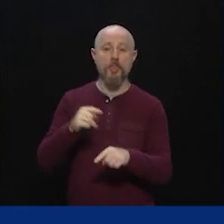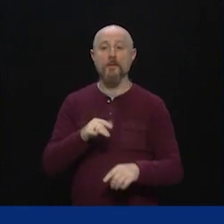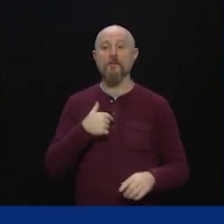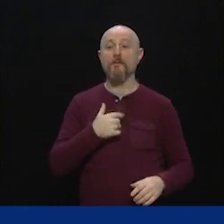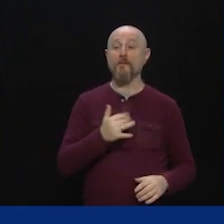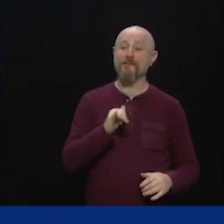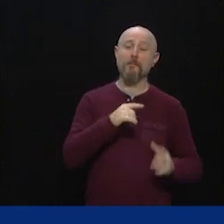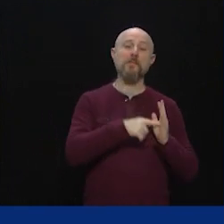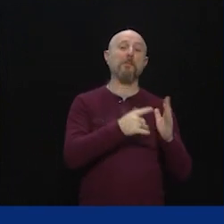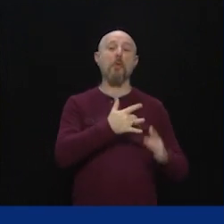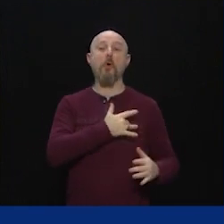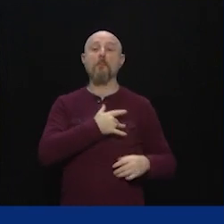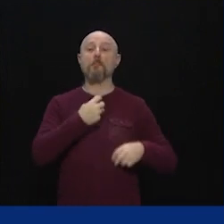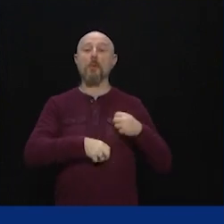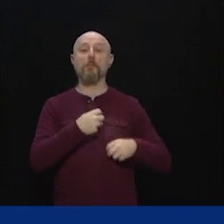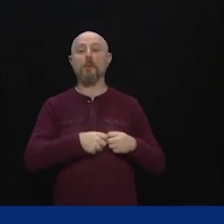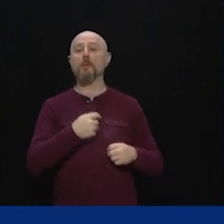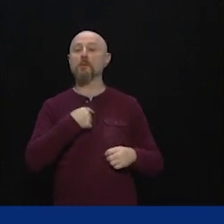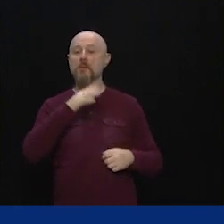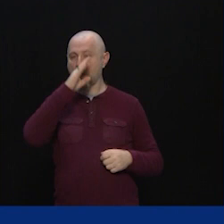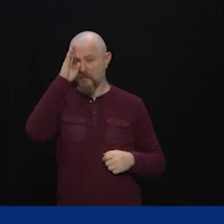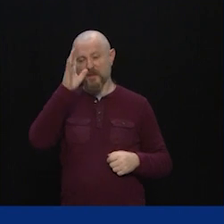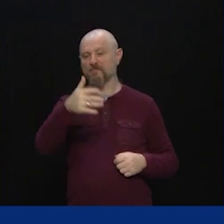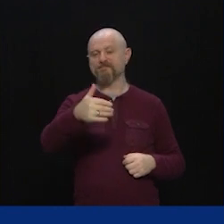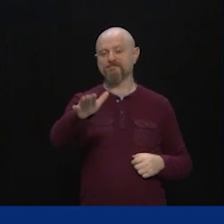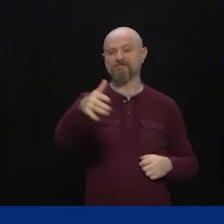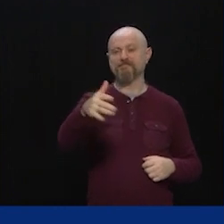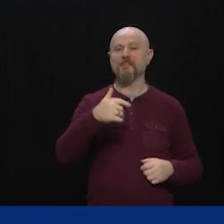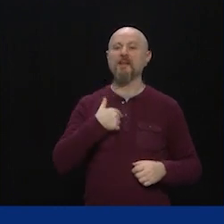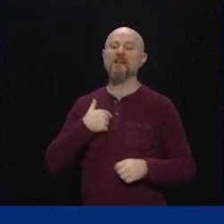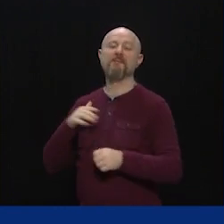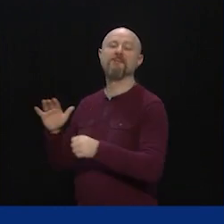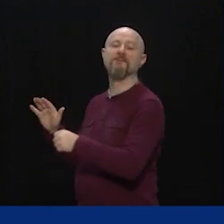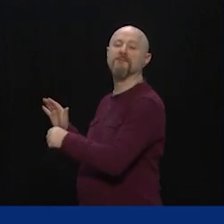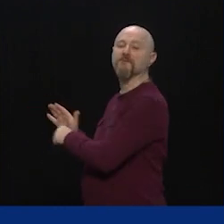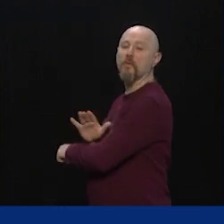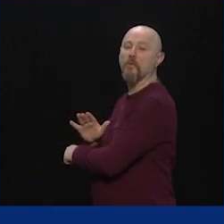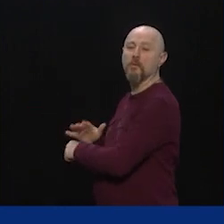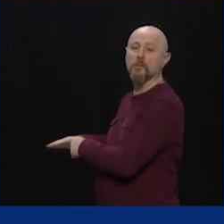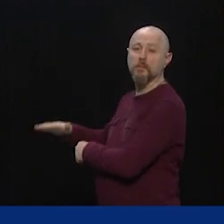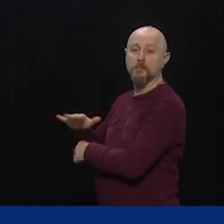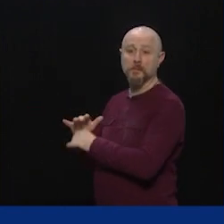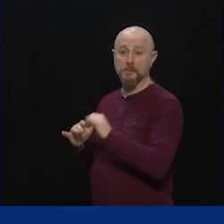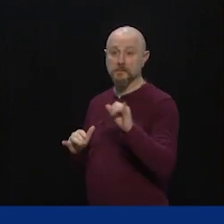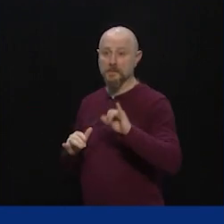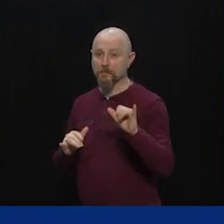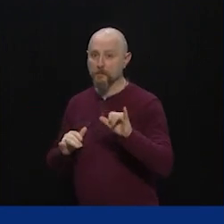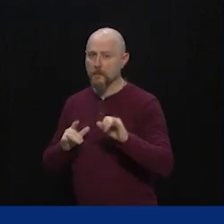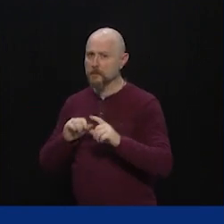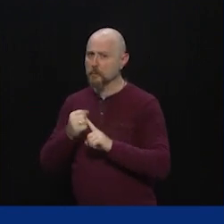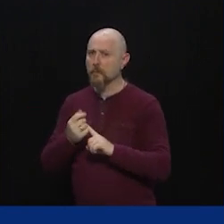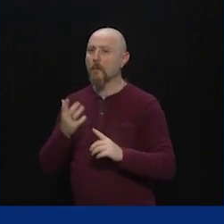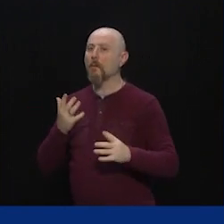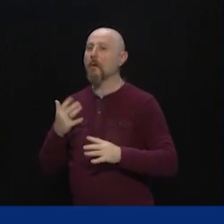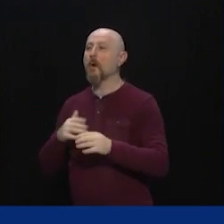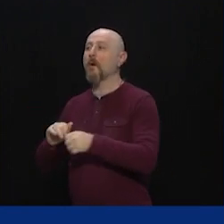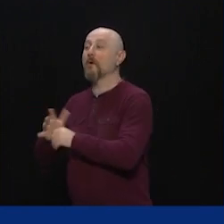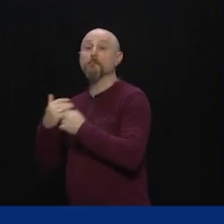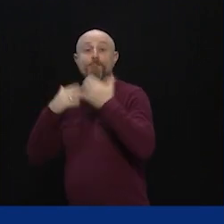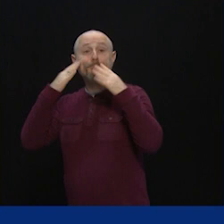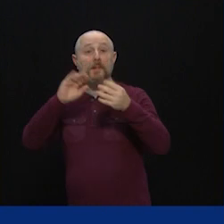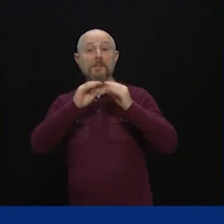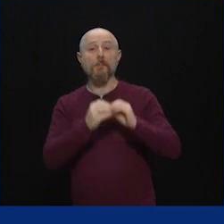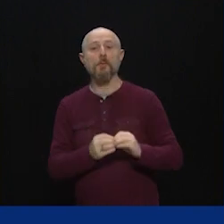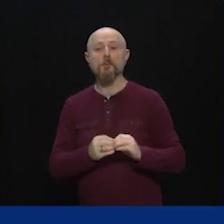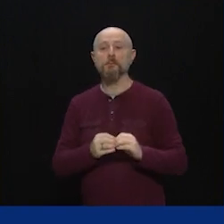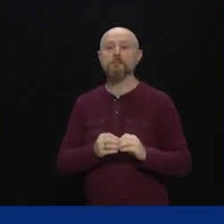be turned away because the beds were filled with either other people with conditions like that or with COVID. So we're watching that very closely. Right now, Finger